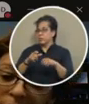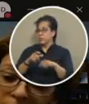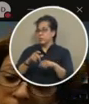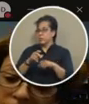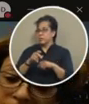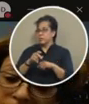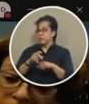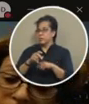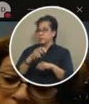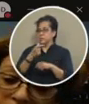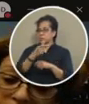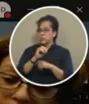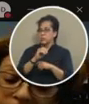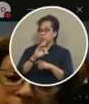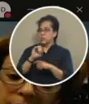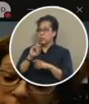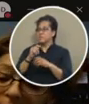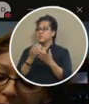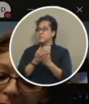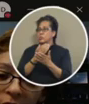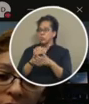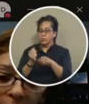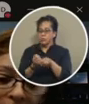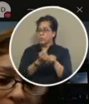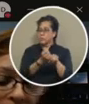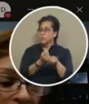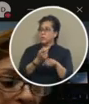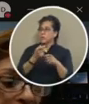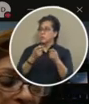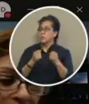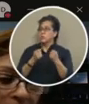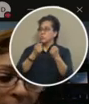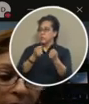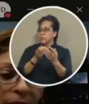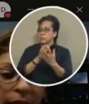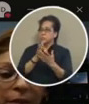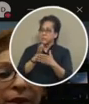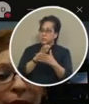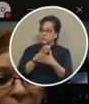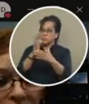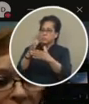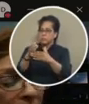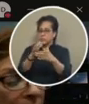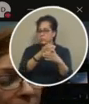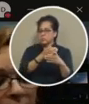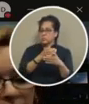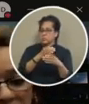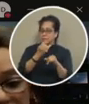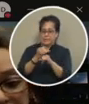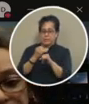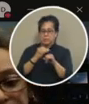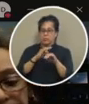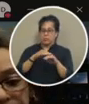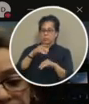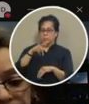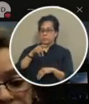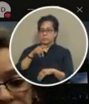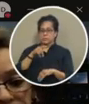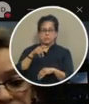It's not really a go-kart, but it's a little golf cart. They like to drive it in between their little campus sections on public